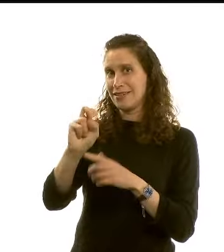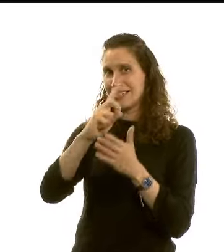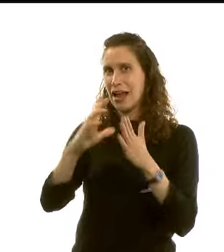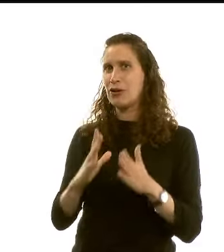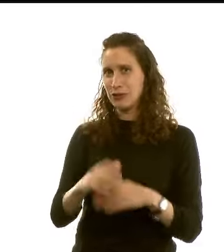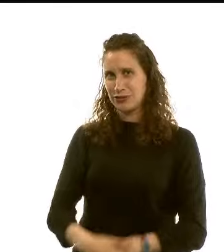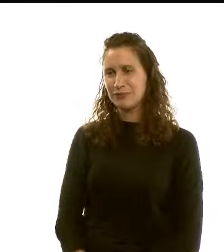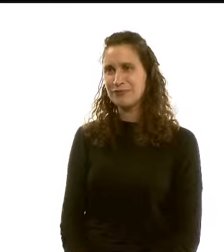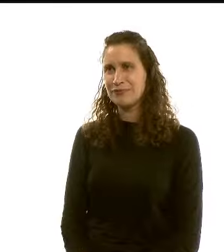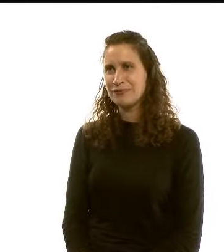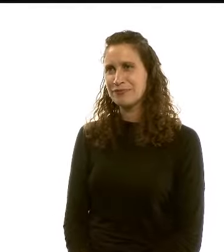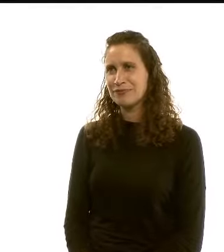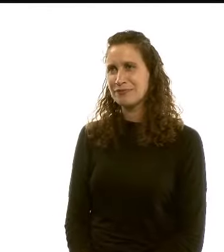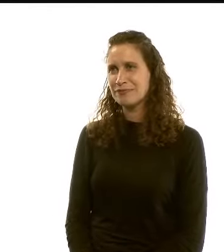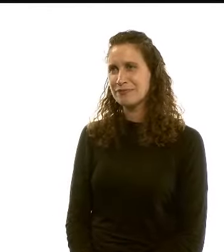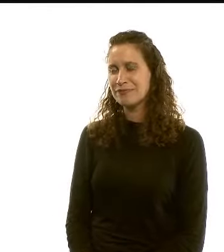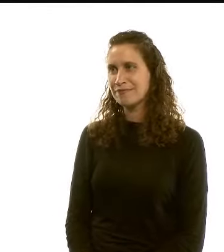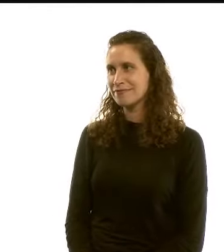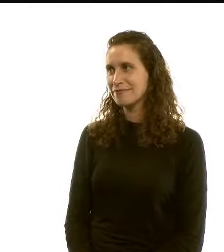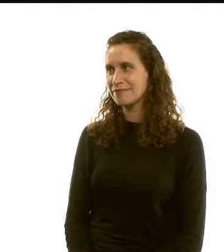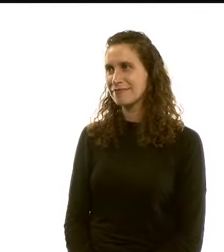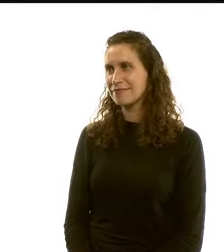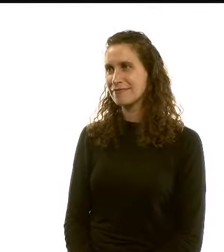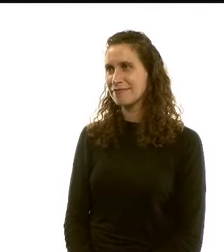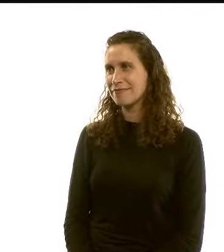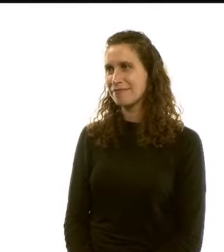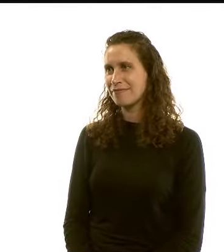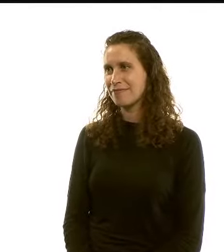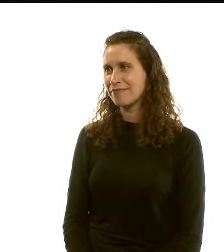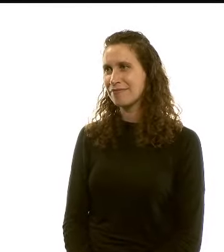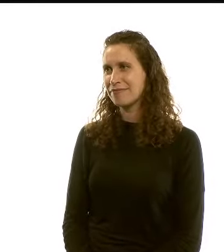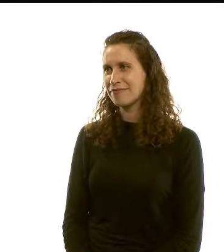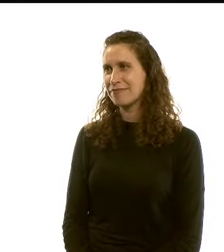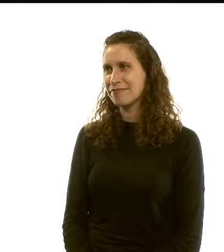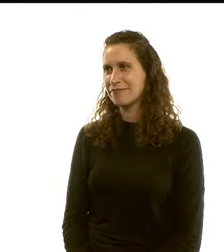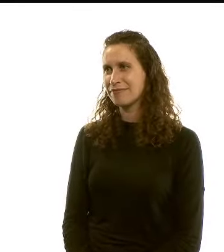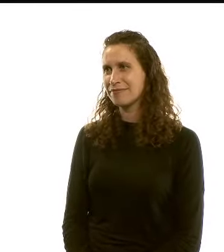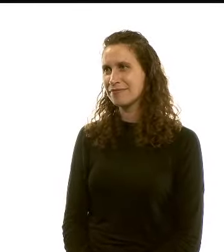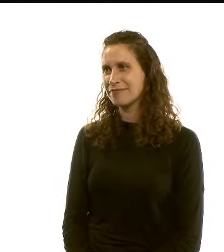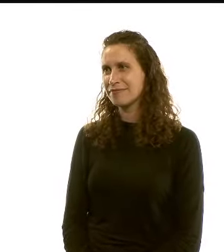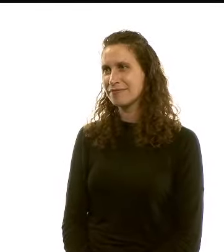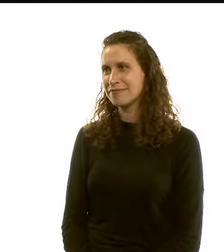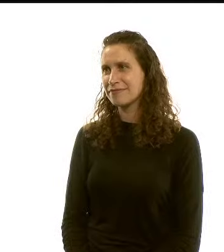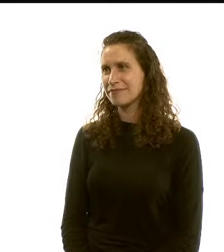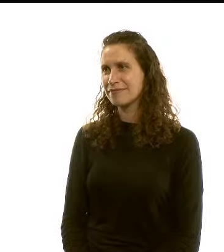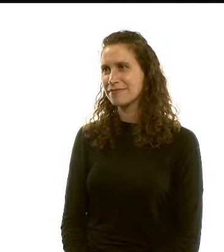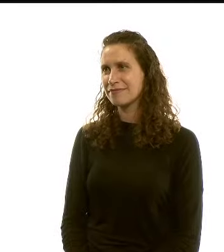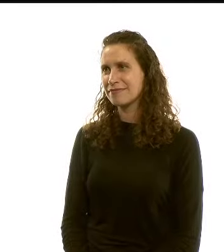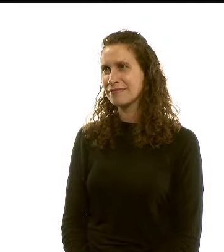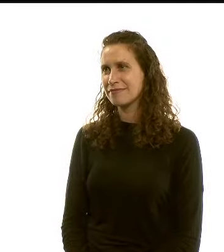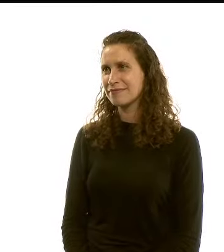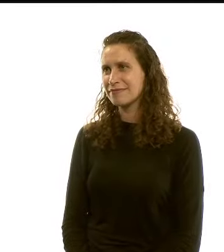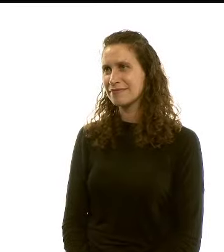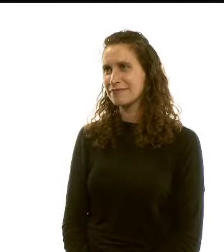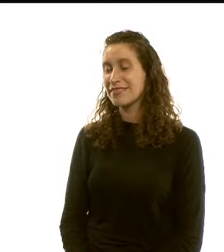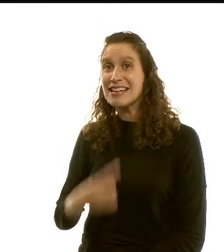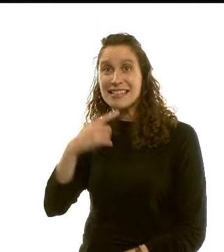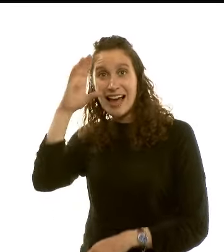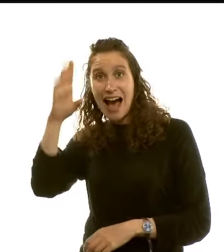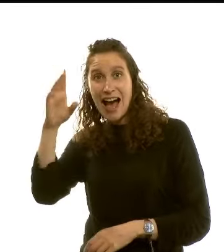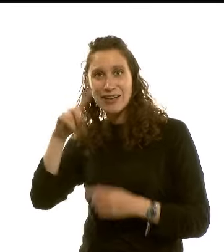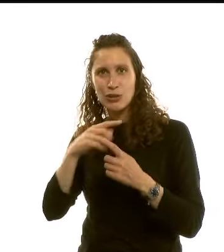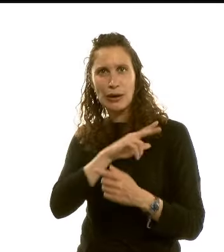Welcome. Hey, guys. Hey. Welcome. Come on in. Hey, thanks for having us. Wow. Say hi to this guy. Yeah, he